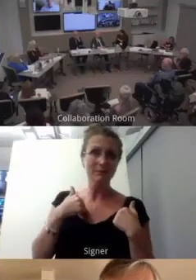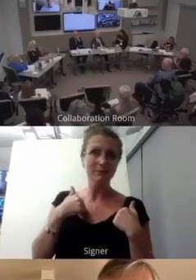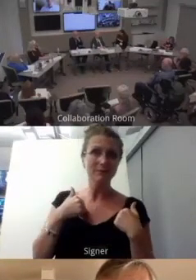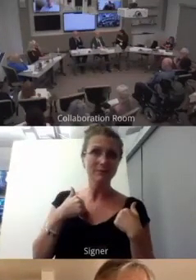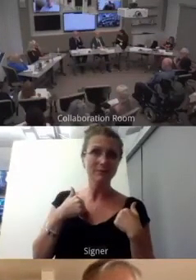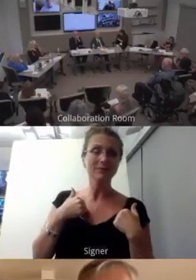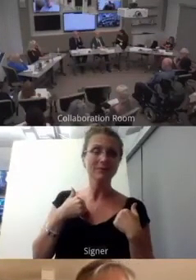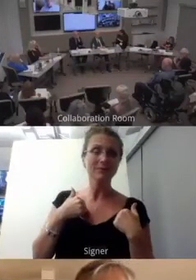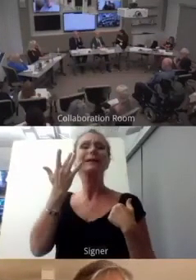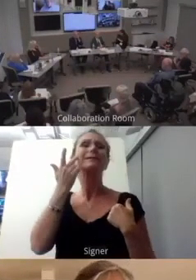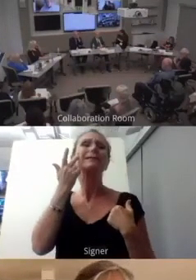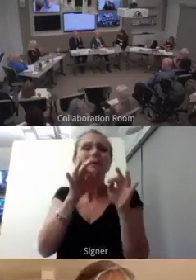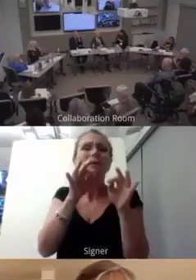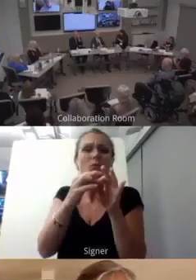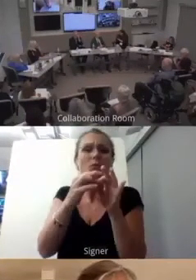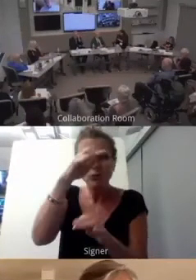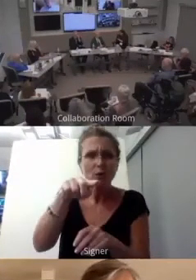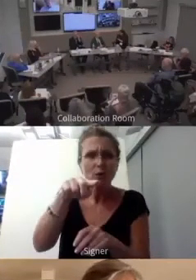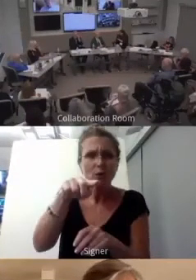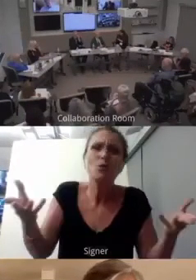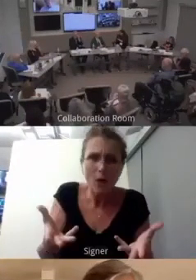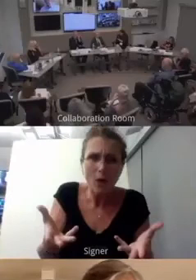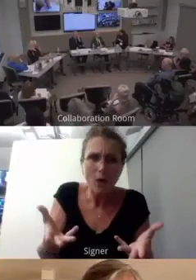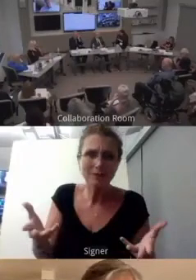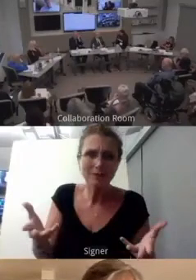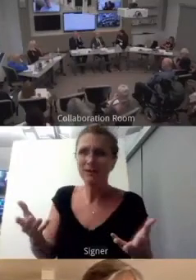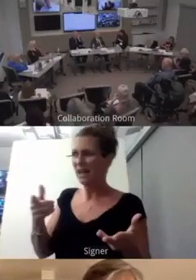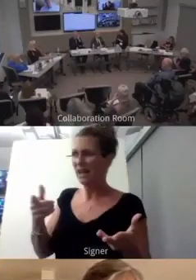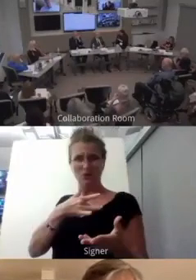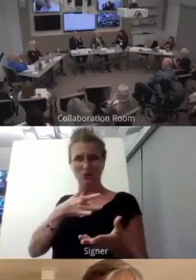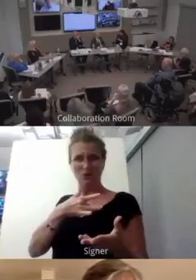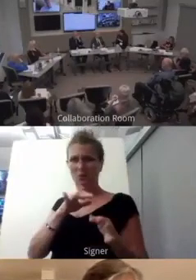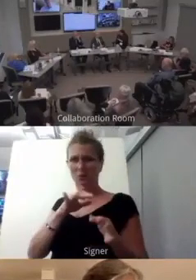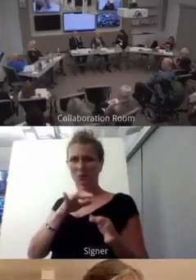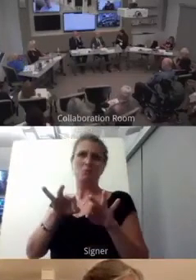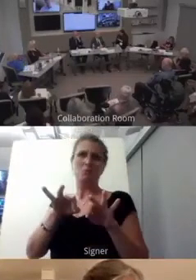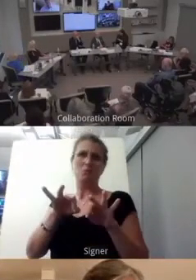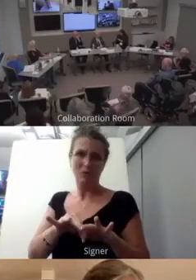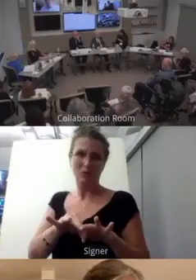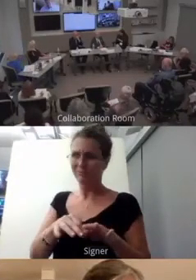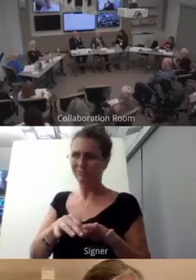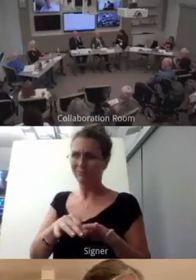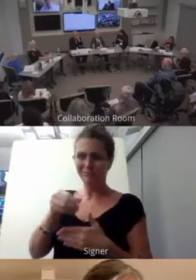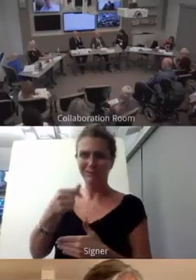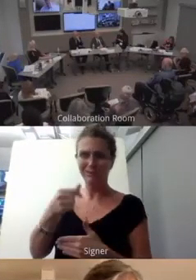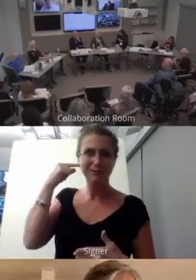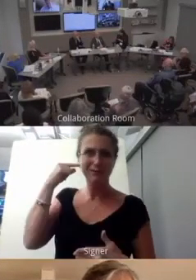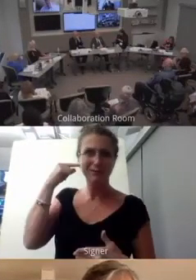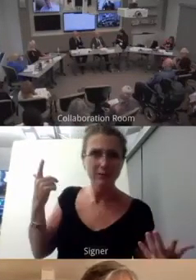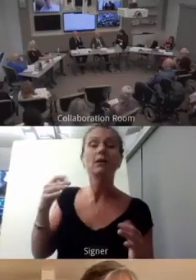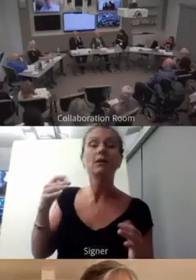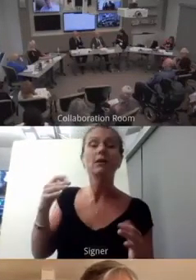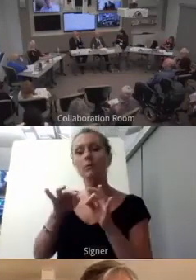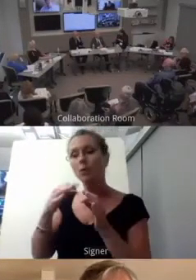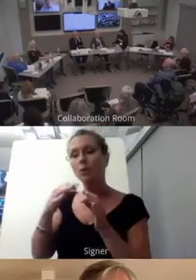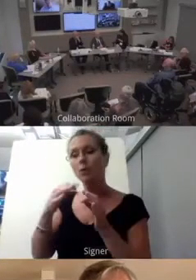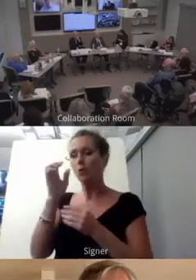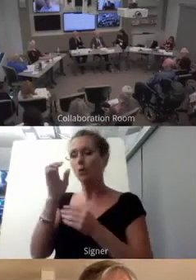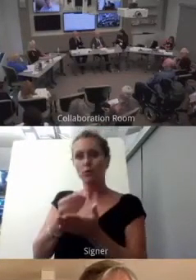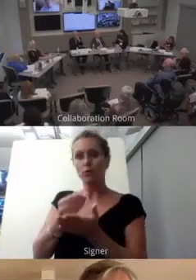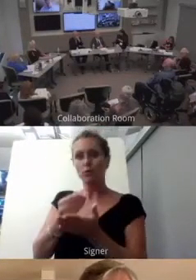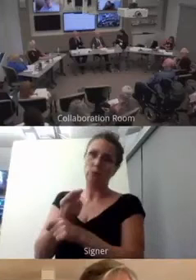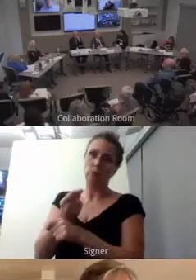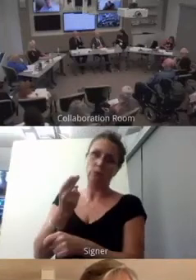which were substantial, but certainly not enough to deal with everything in the United States. So we were dealing with issues that